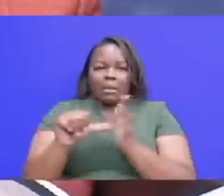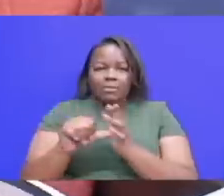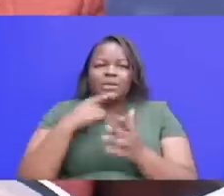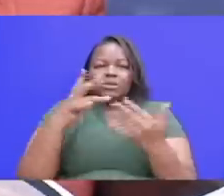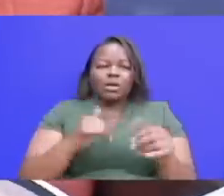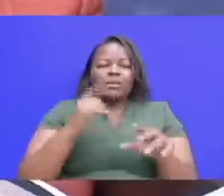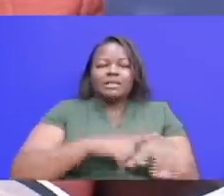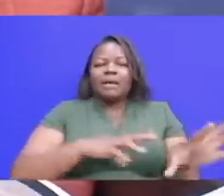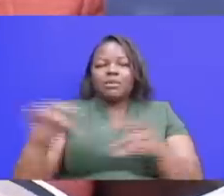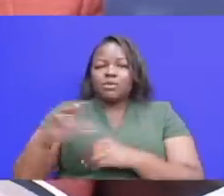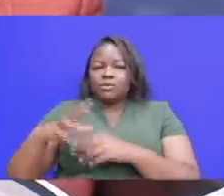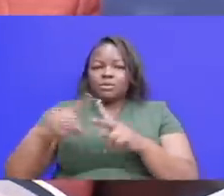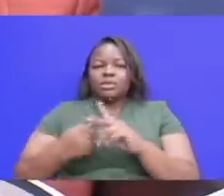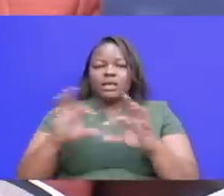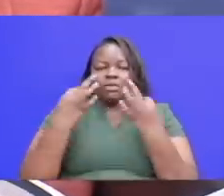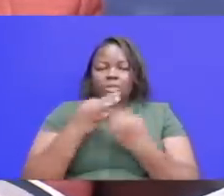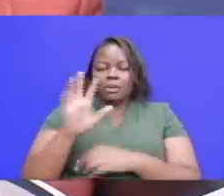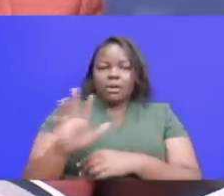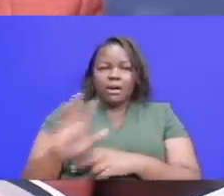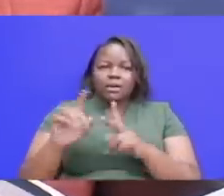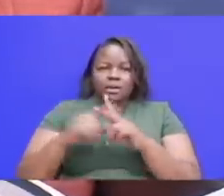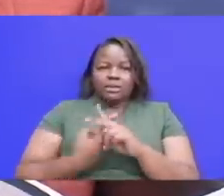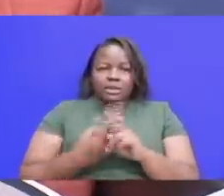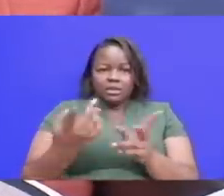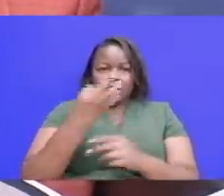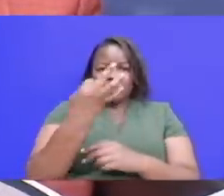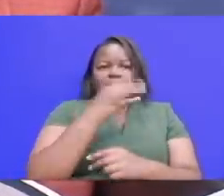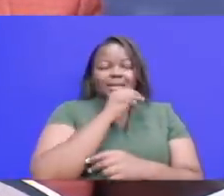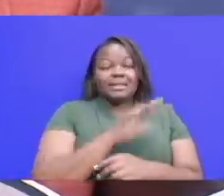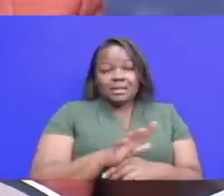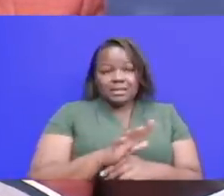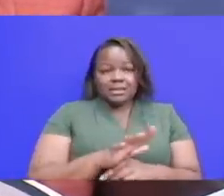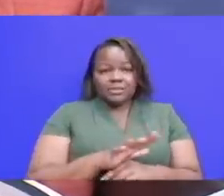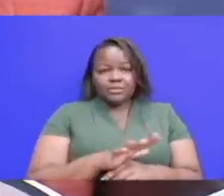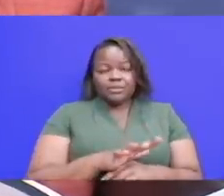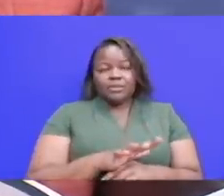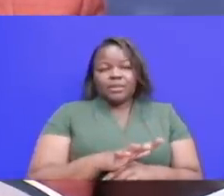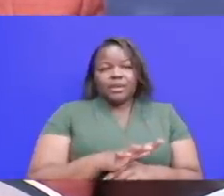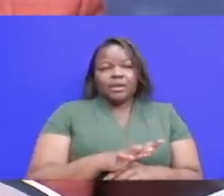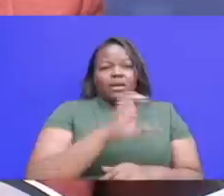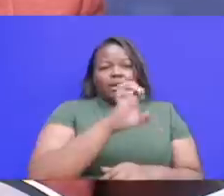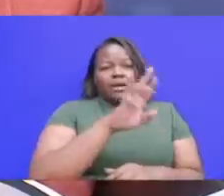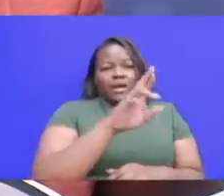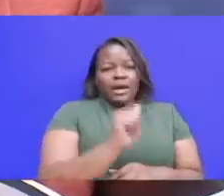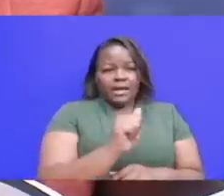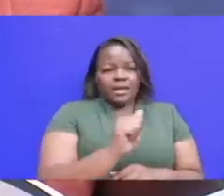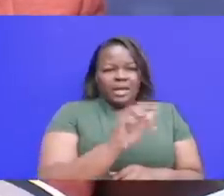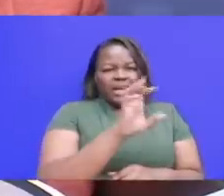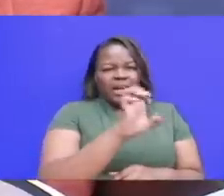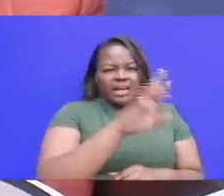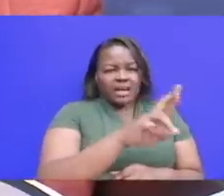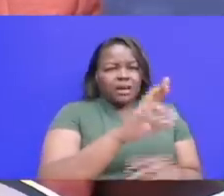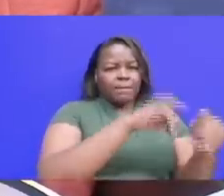family, he gets Er, Onan, and Shelah. And Shelah, yes. So Er marries Tamar.